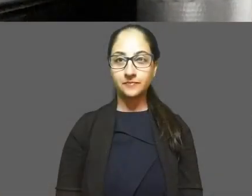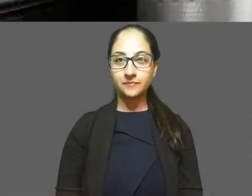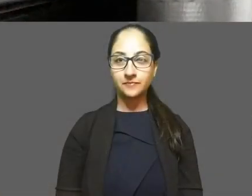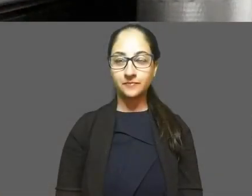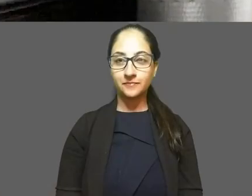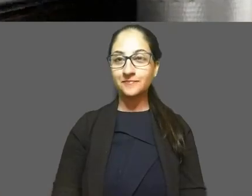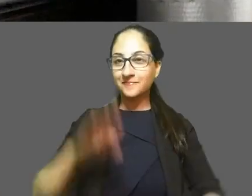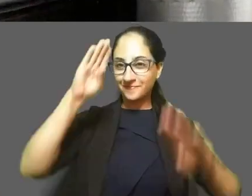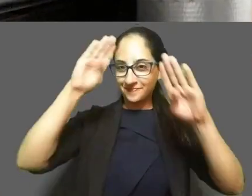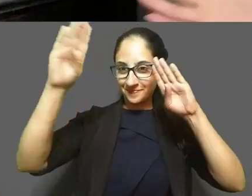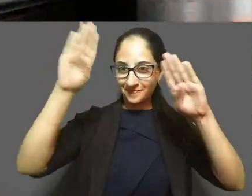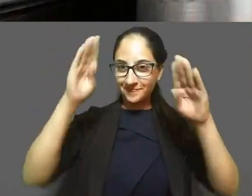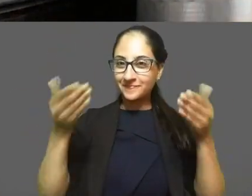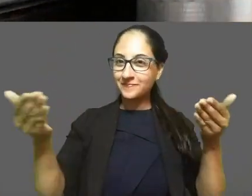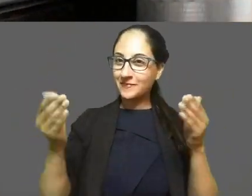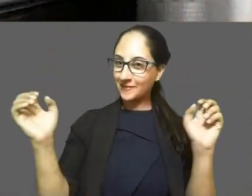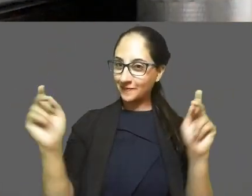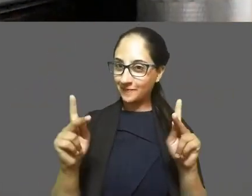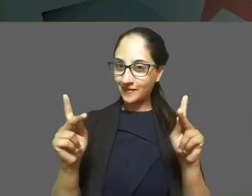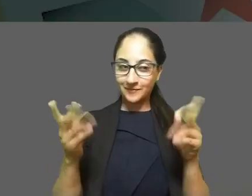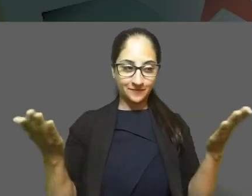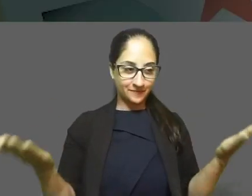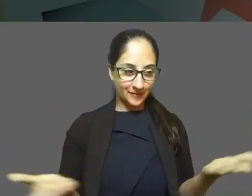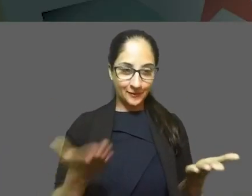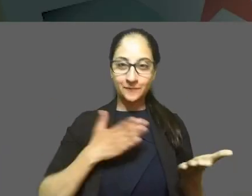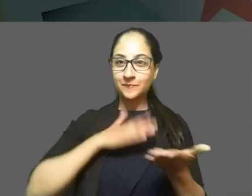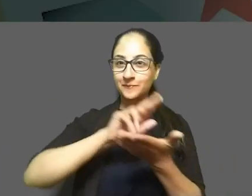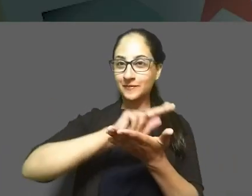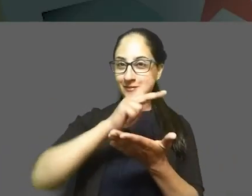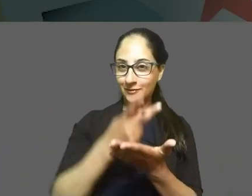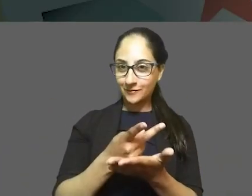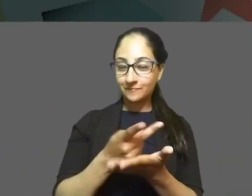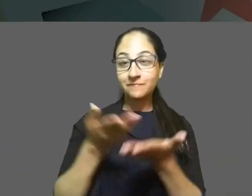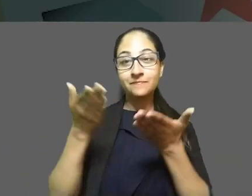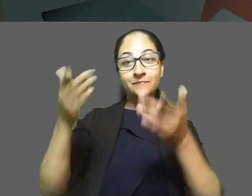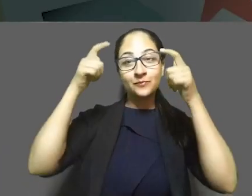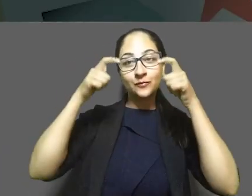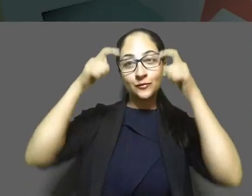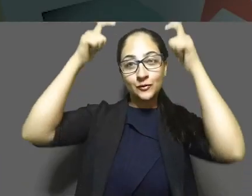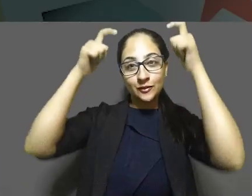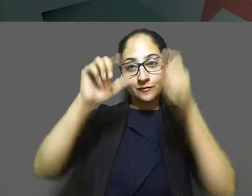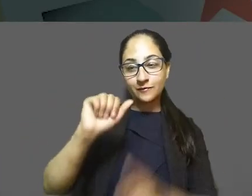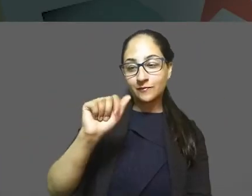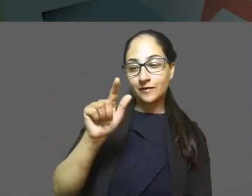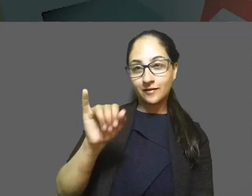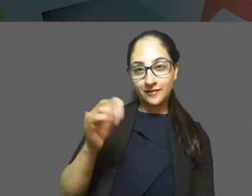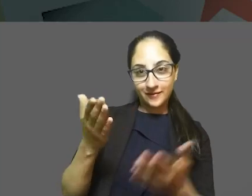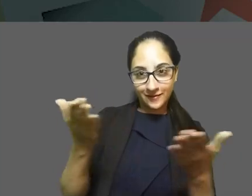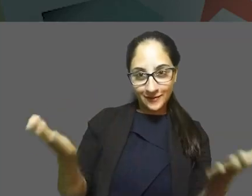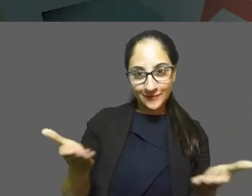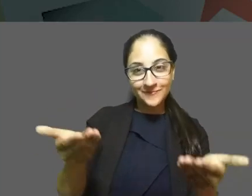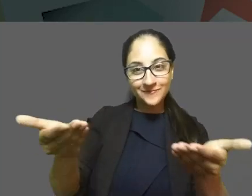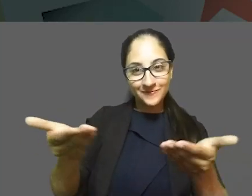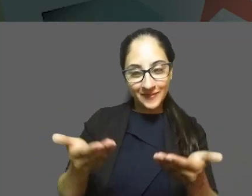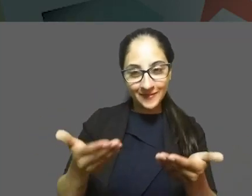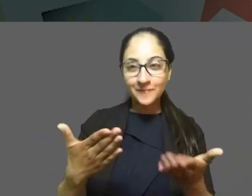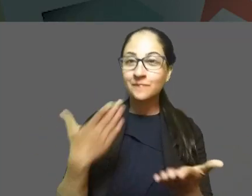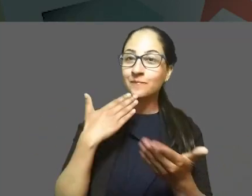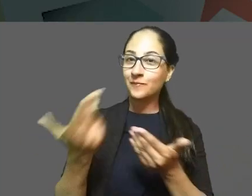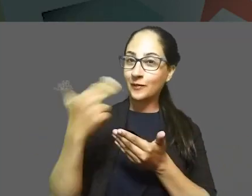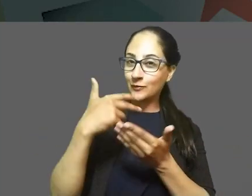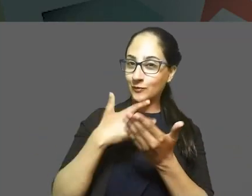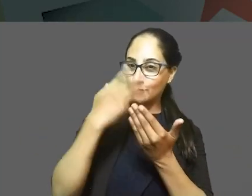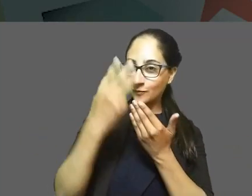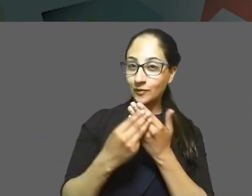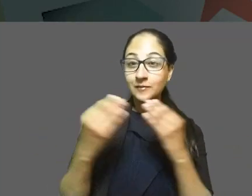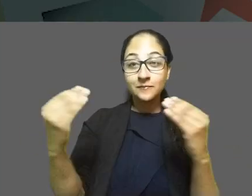Hello and welcome back. This is my kitchen and we are welcoming Chef Ali. Welcome, Chef Ali. Thank you so much for taking the time to help